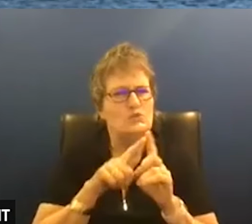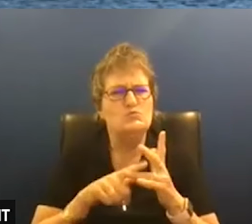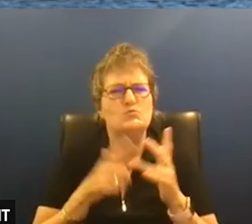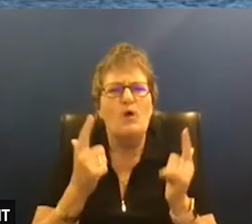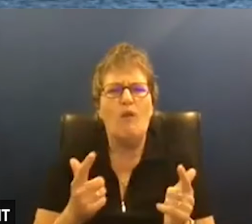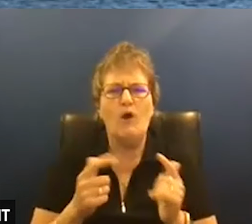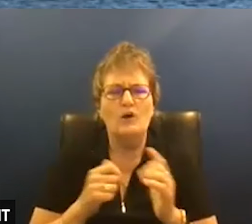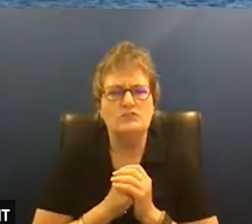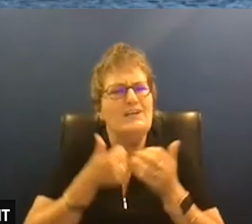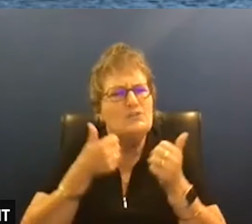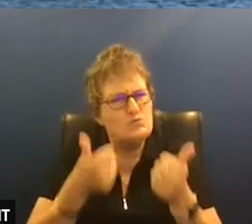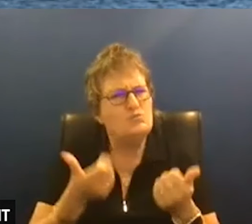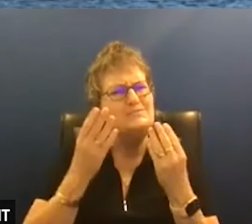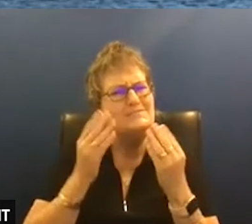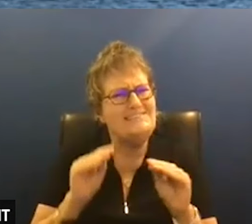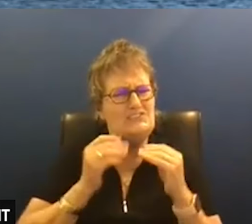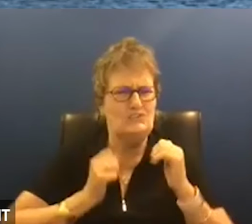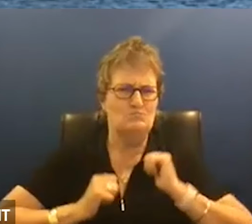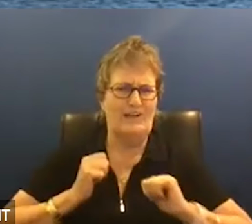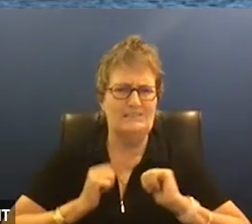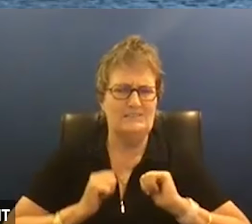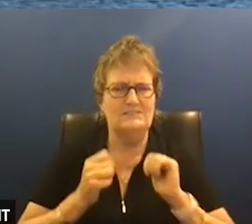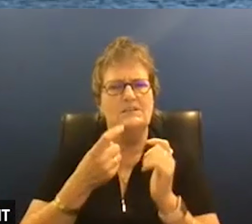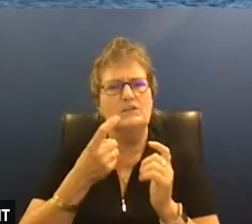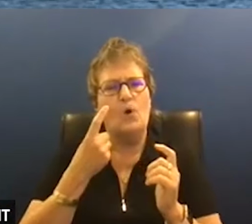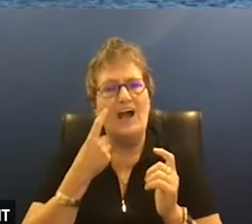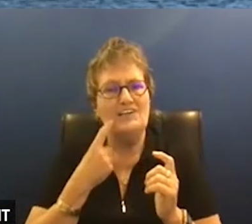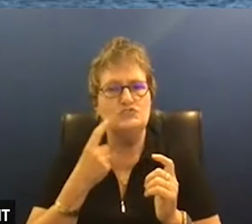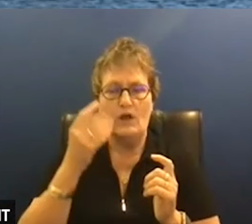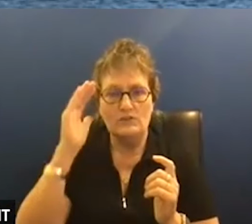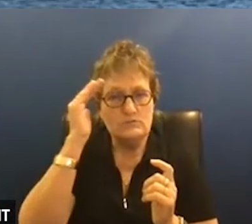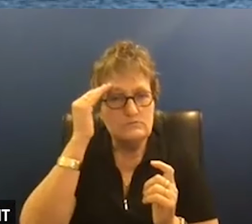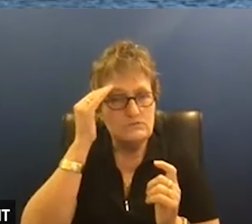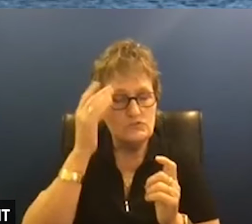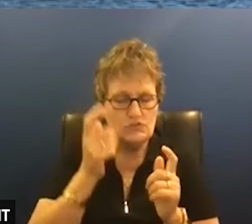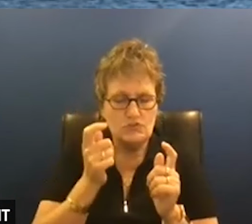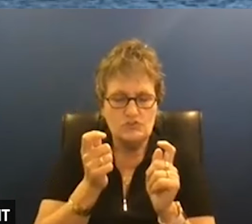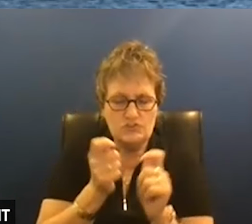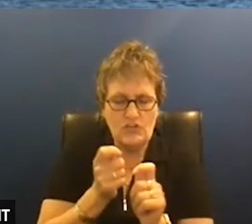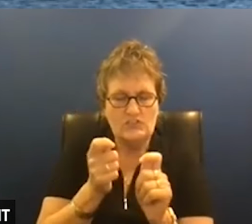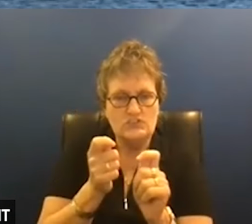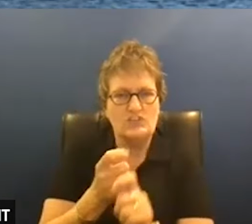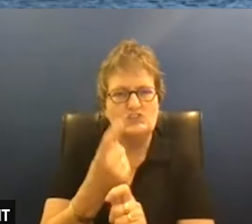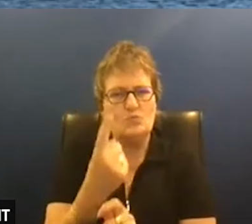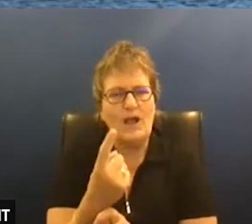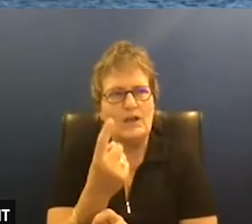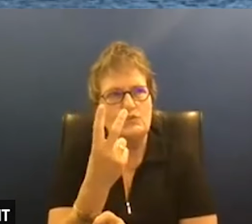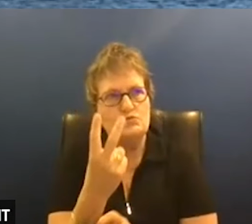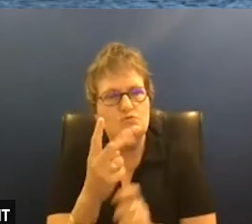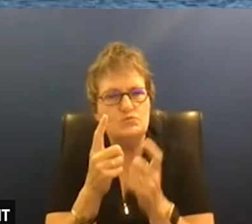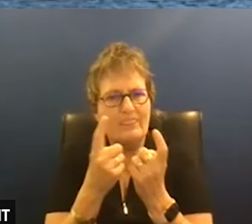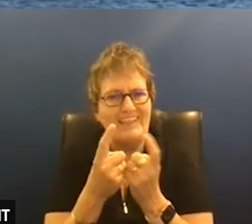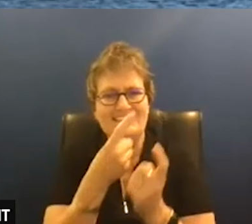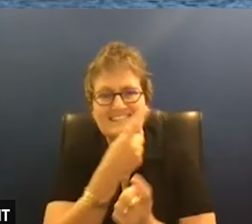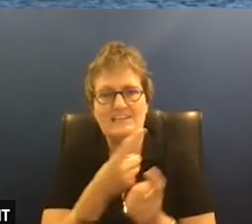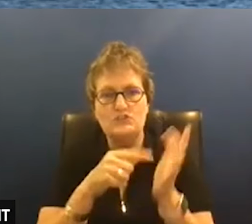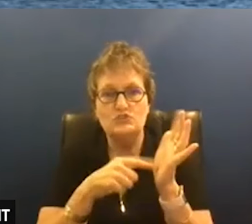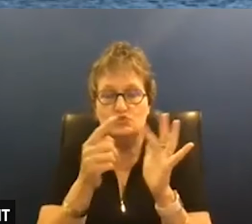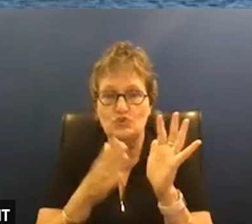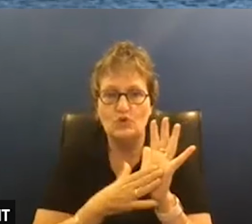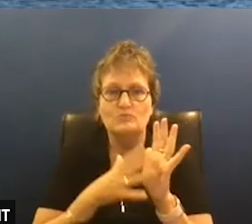good teaching, but I always strive to add at least one or two things every term. So I'm building my UDL practice as I